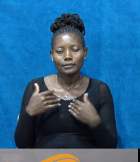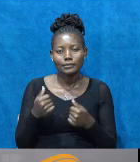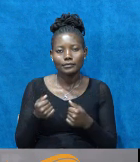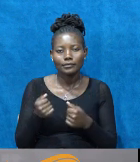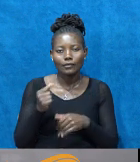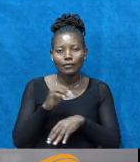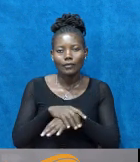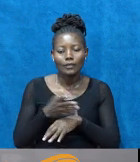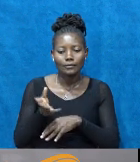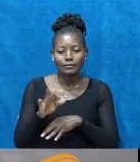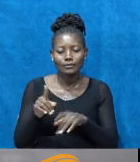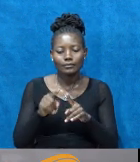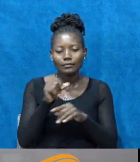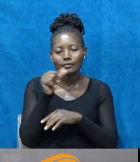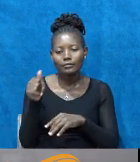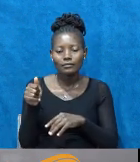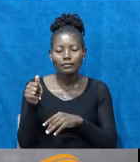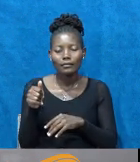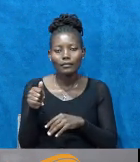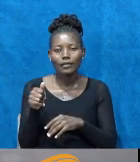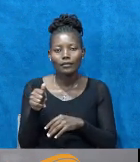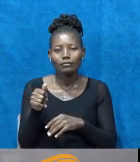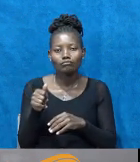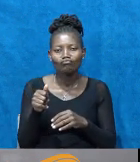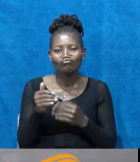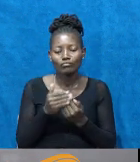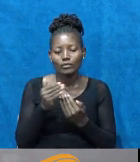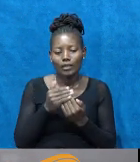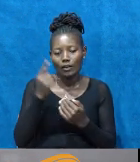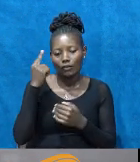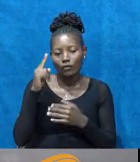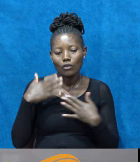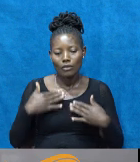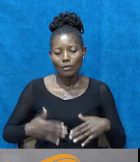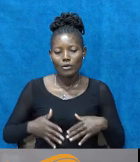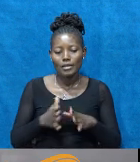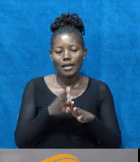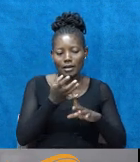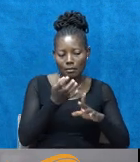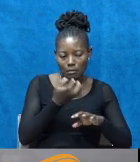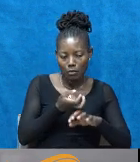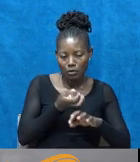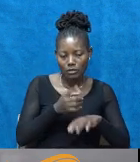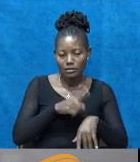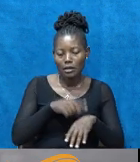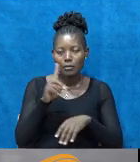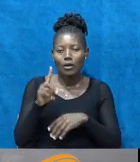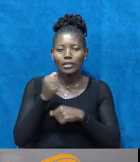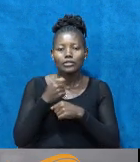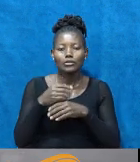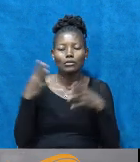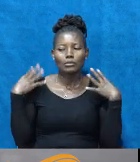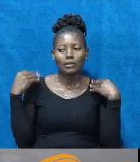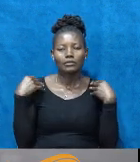time of recovery and rehabilitation. The other one would be to preserve lean body and bone mass, especially during